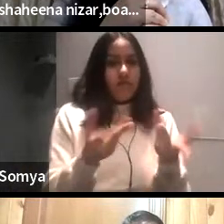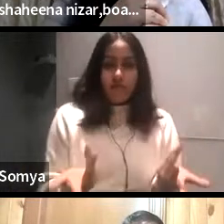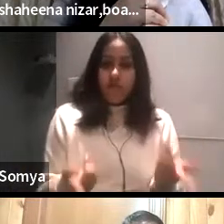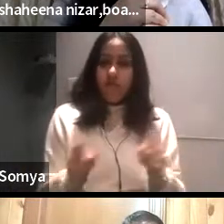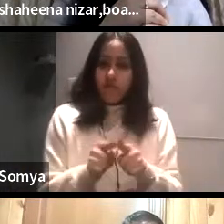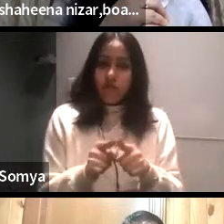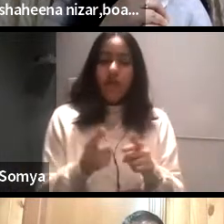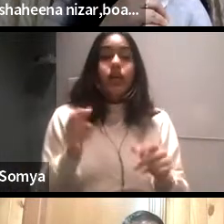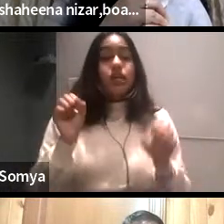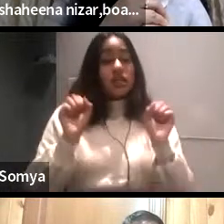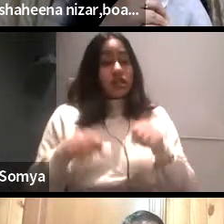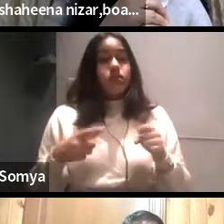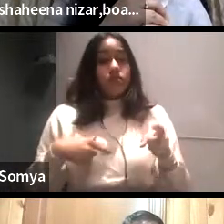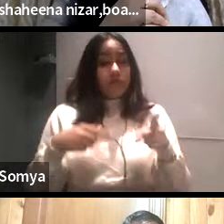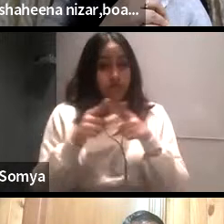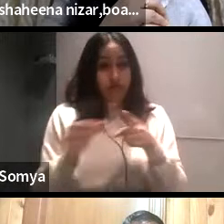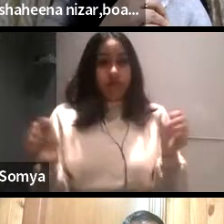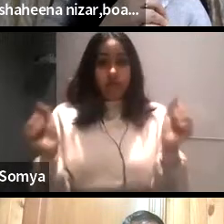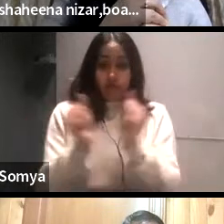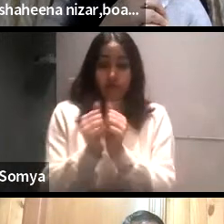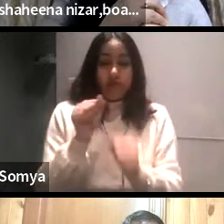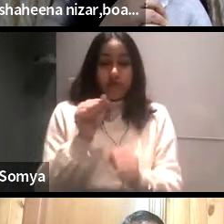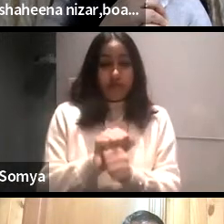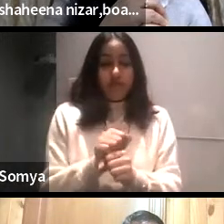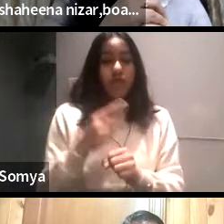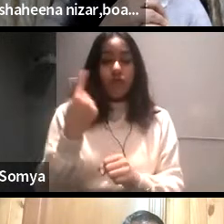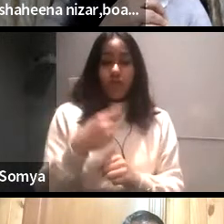But yes, we do work with a couple of